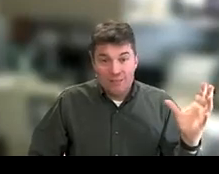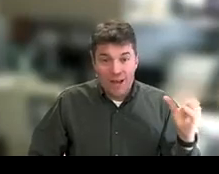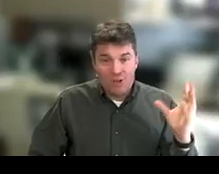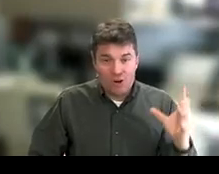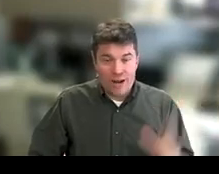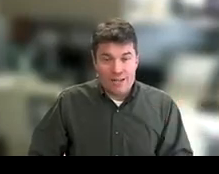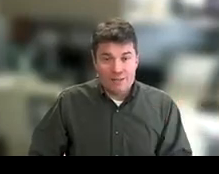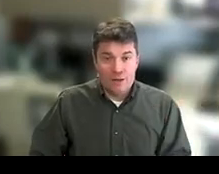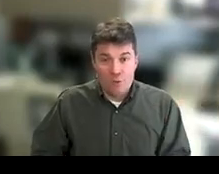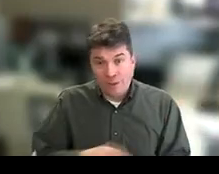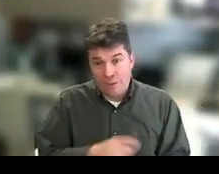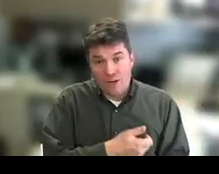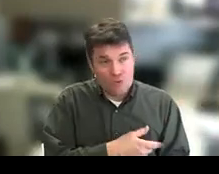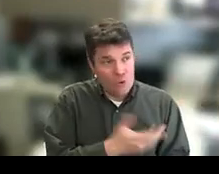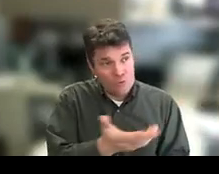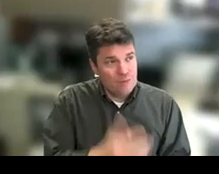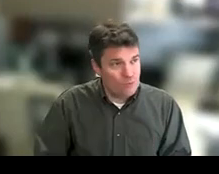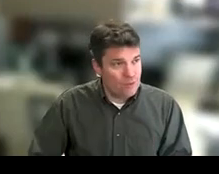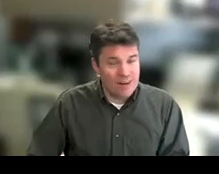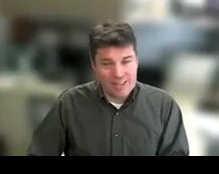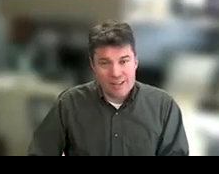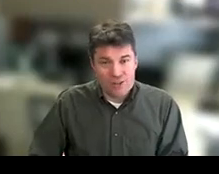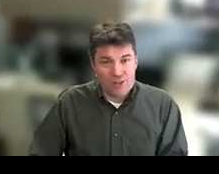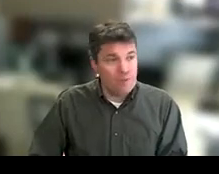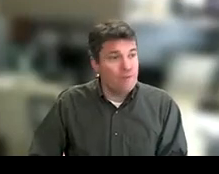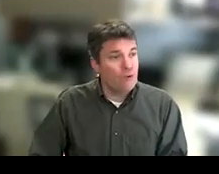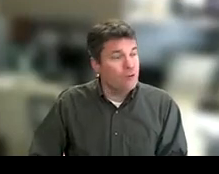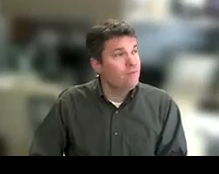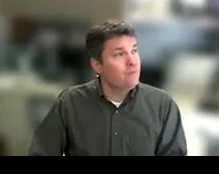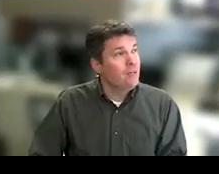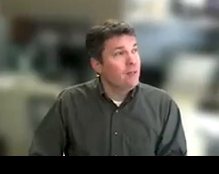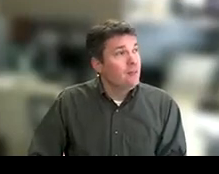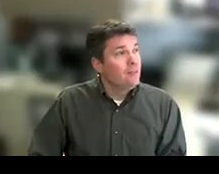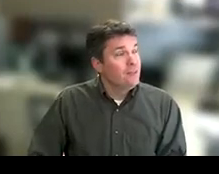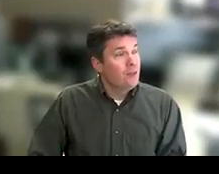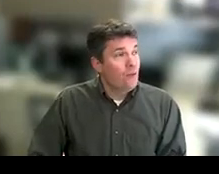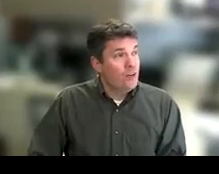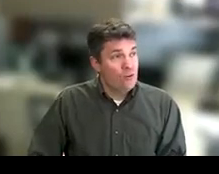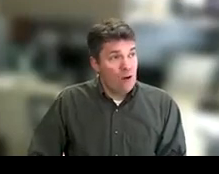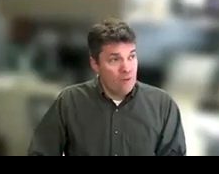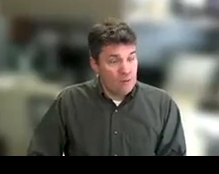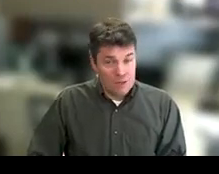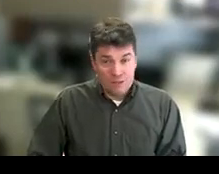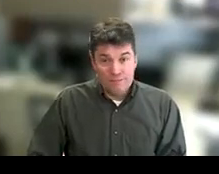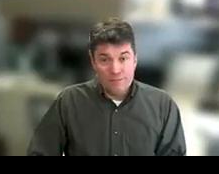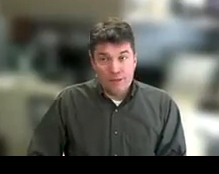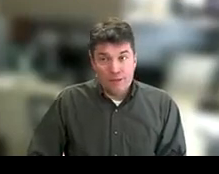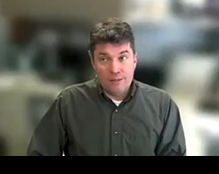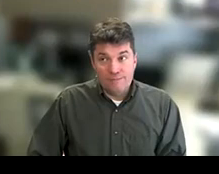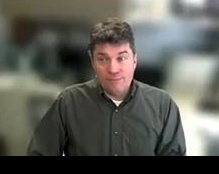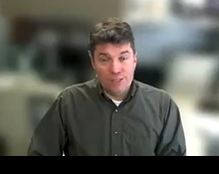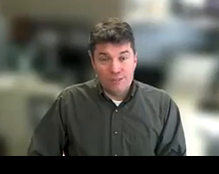that flash your lights and you want to be able to control them, that's what that extension would be for. These are all